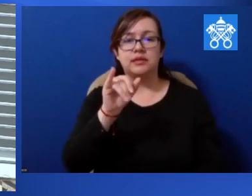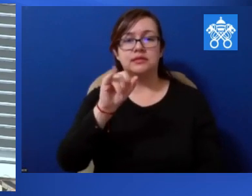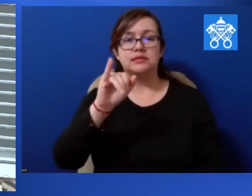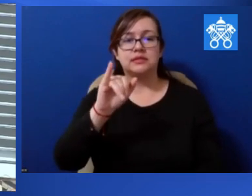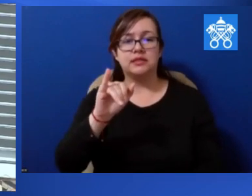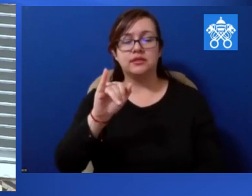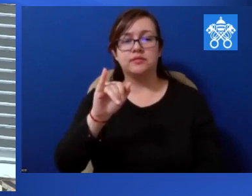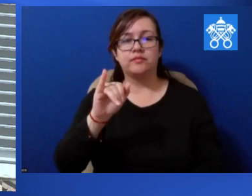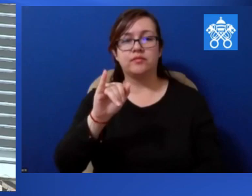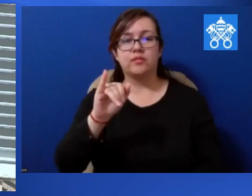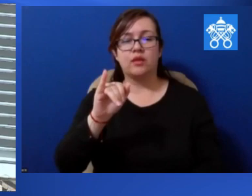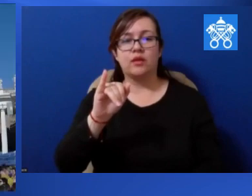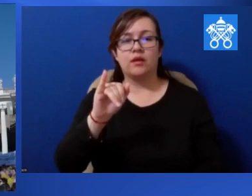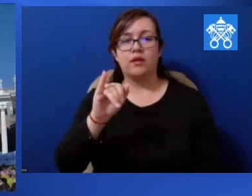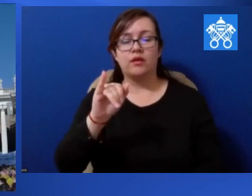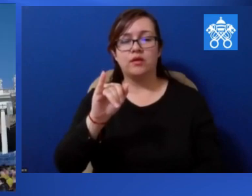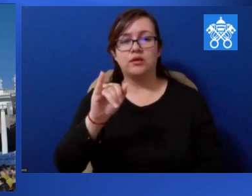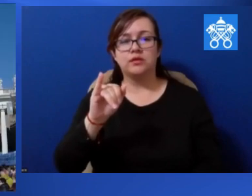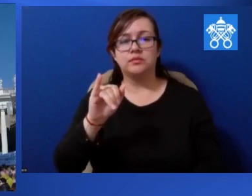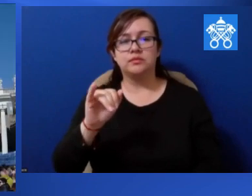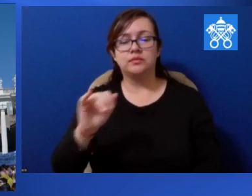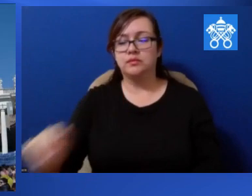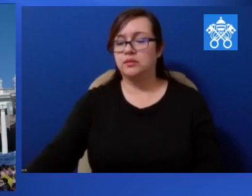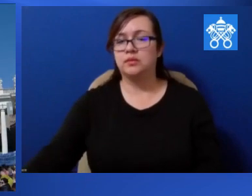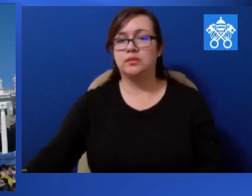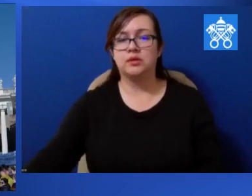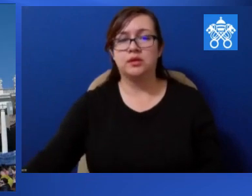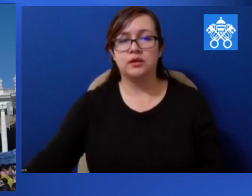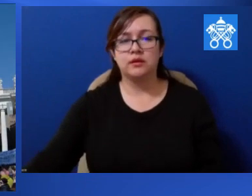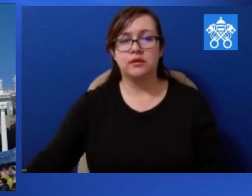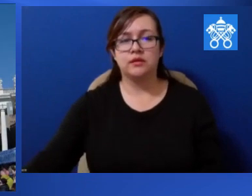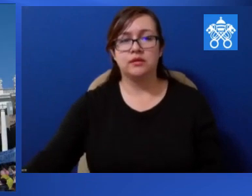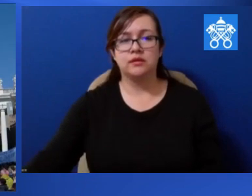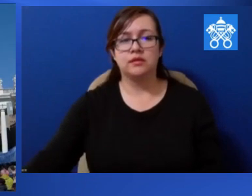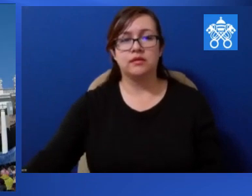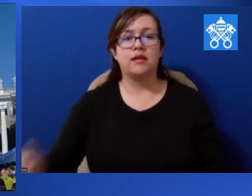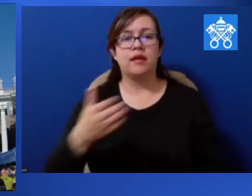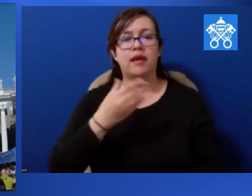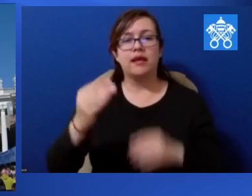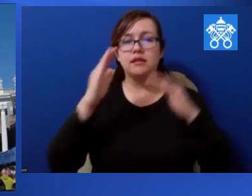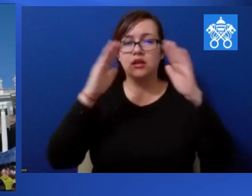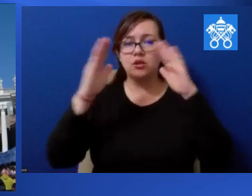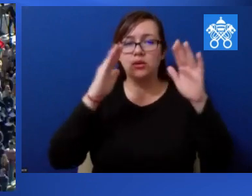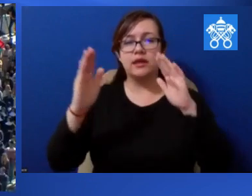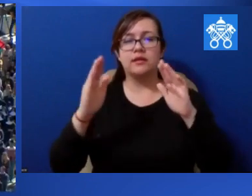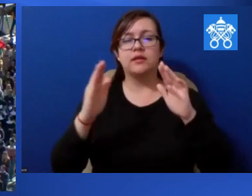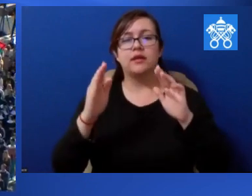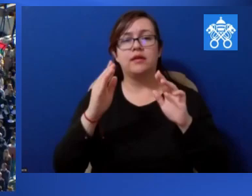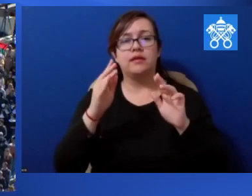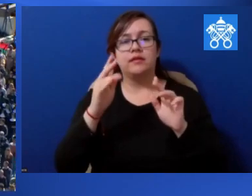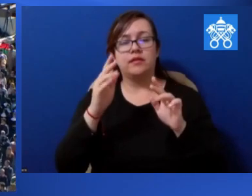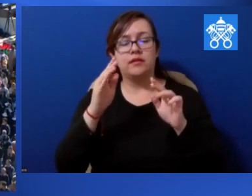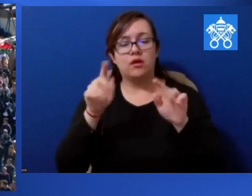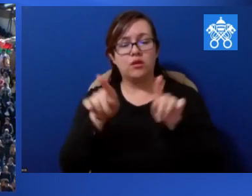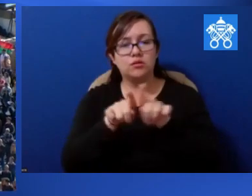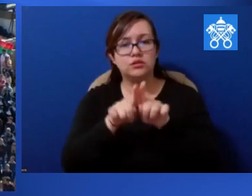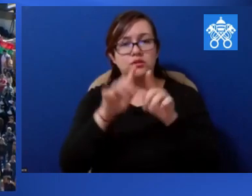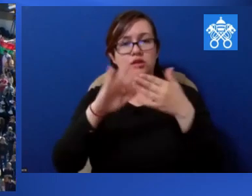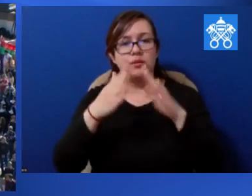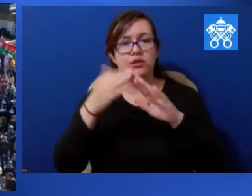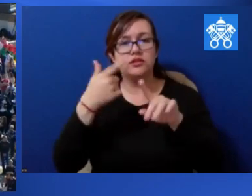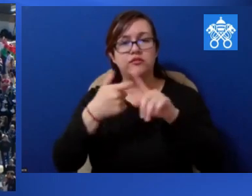the faithful from Burkina Faso and the candidates of confirmation from two